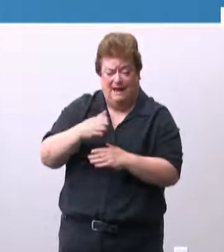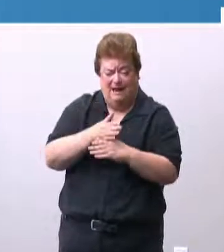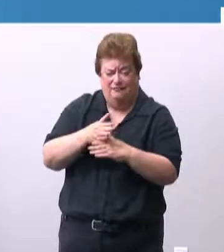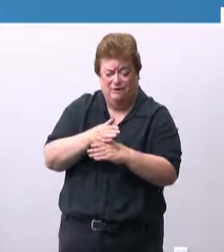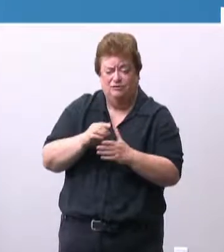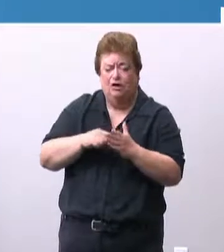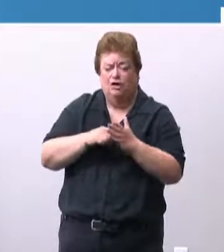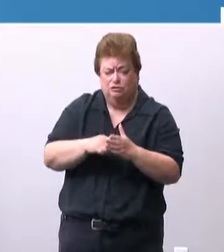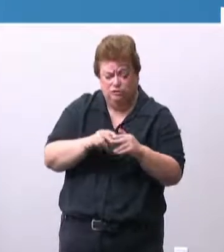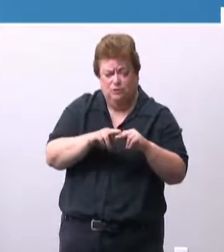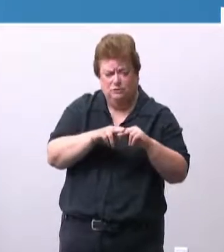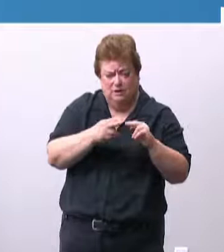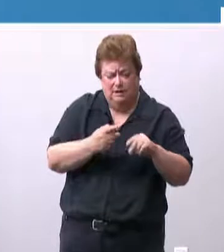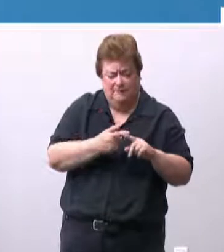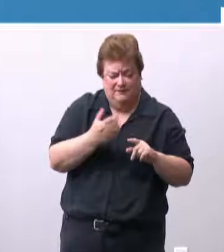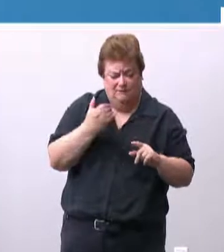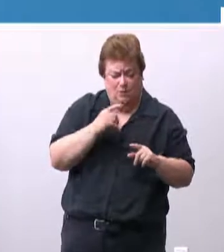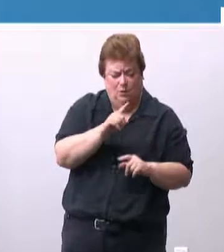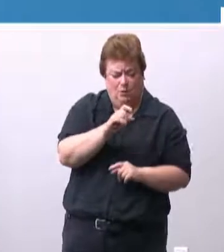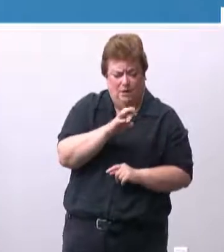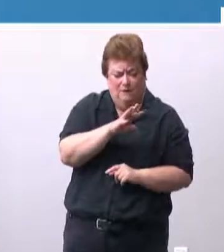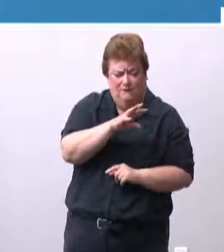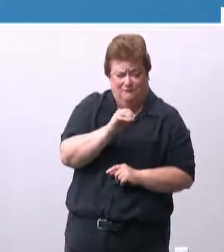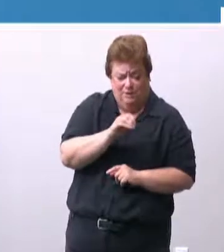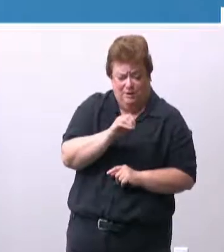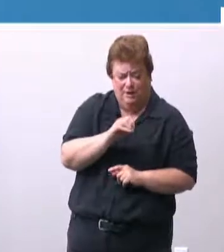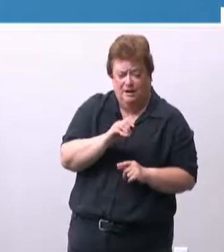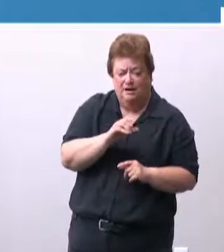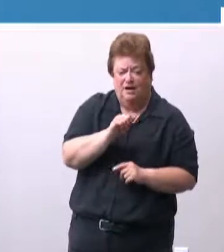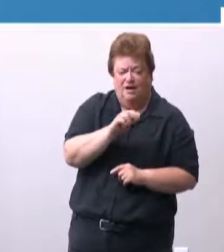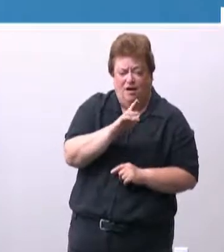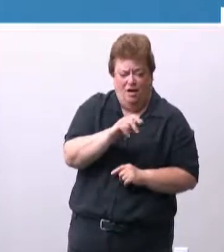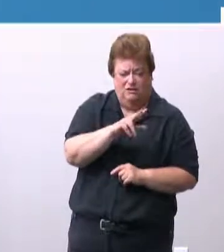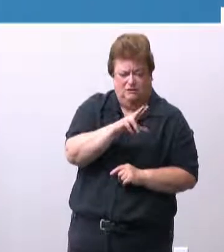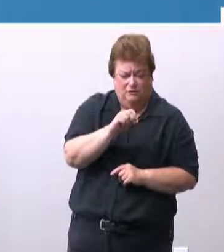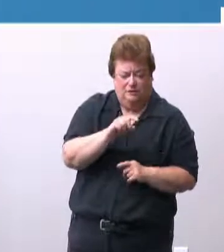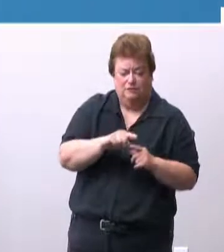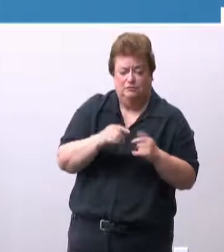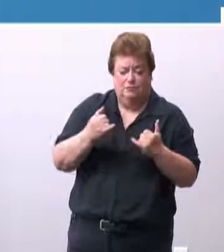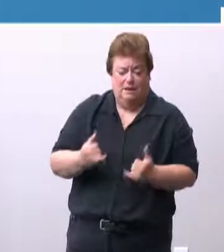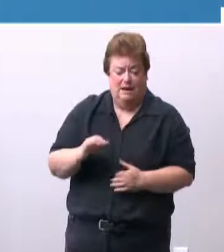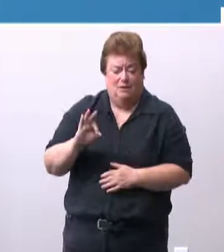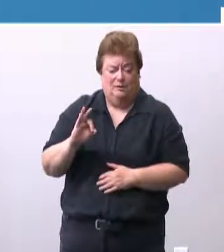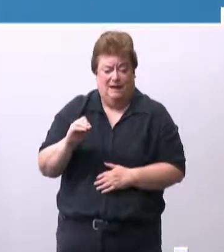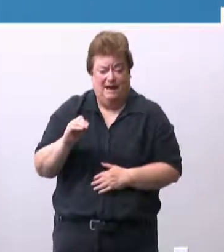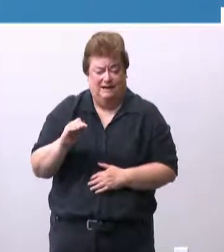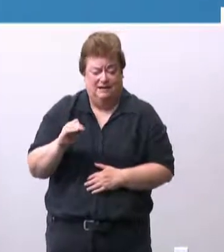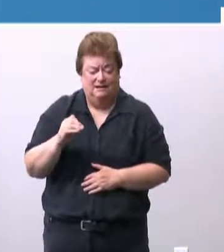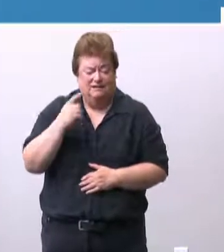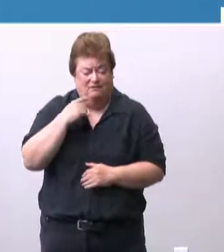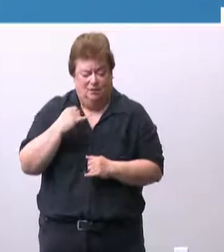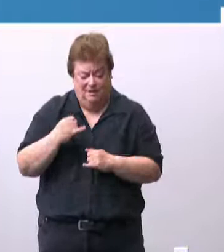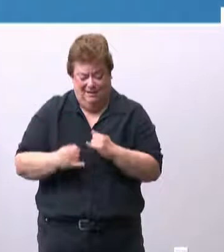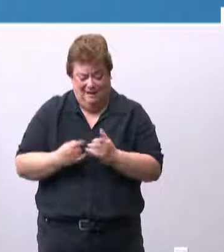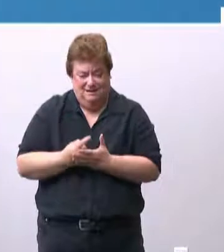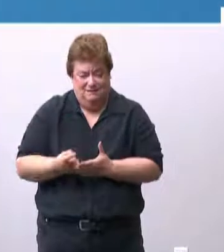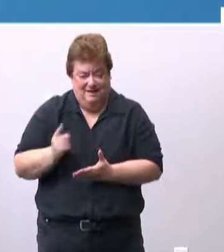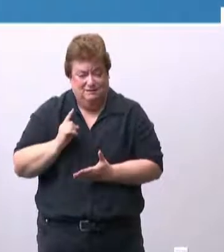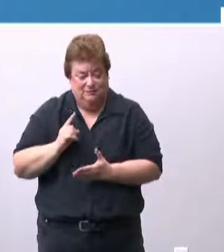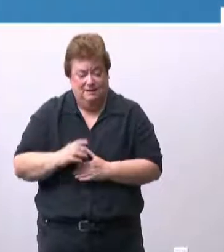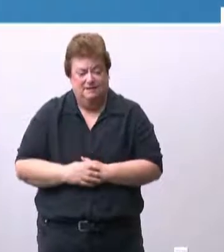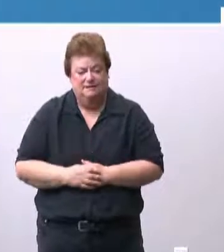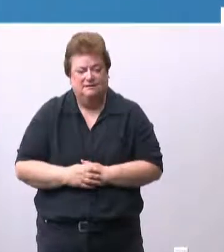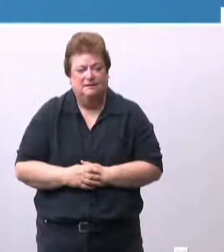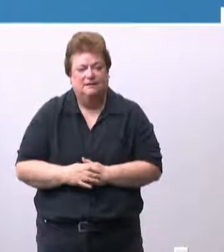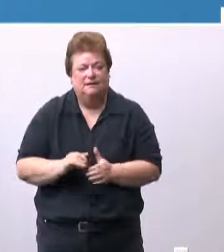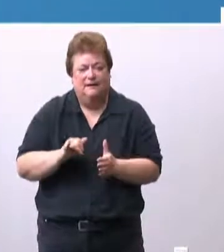a decline from a high of 140 on August 30th down to 90 toward the end of last week.